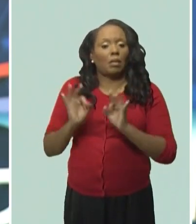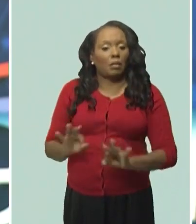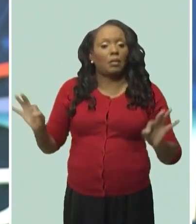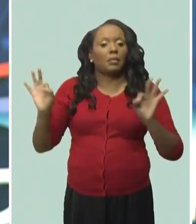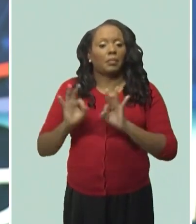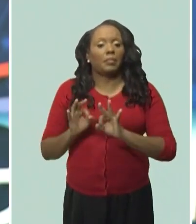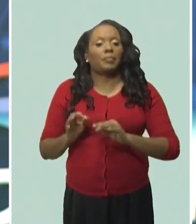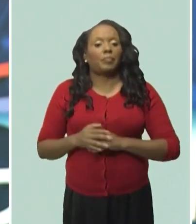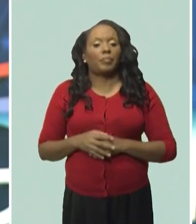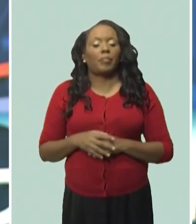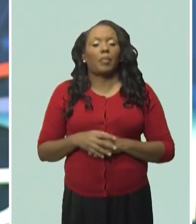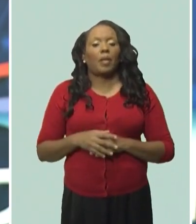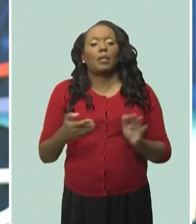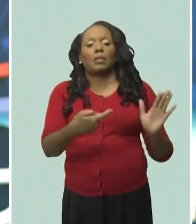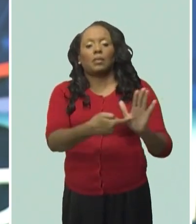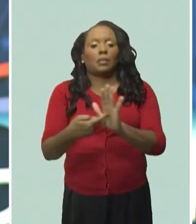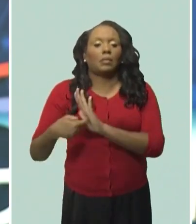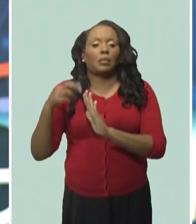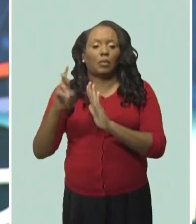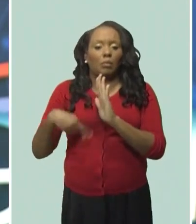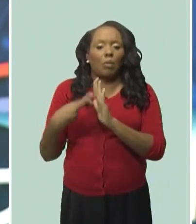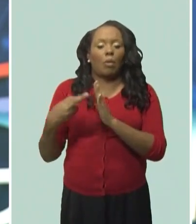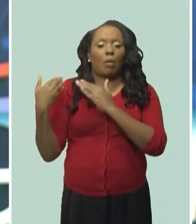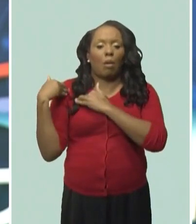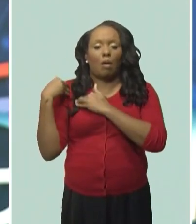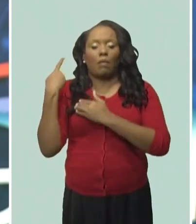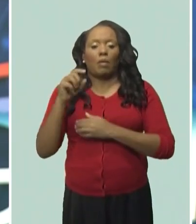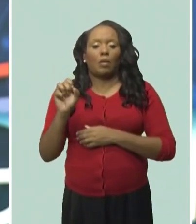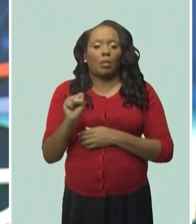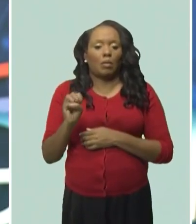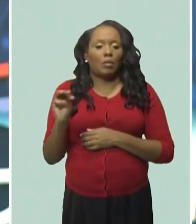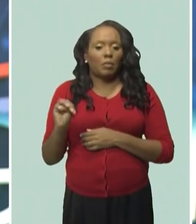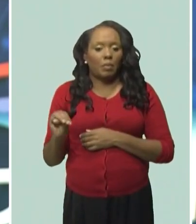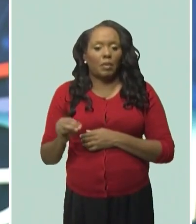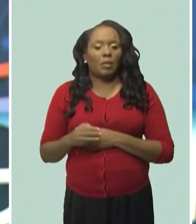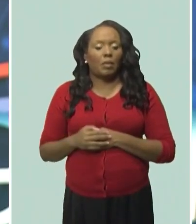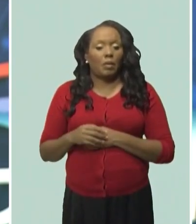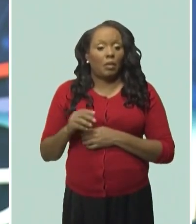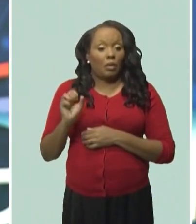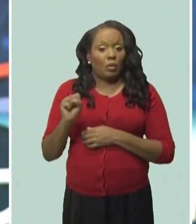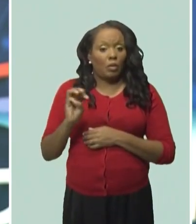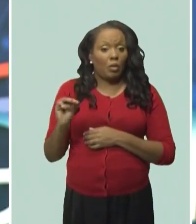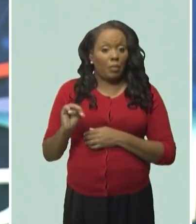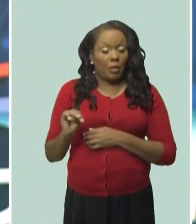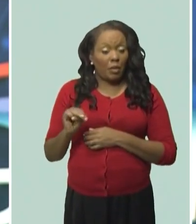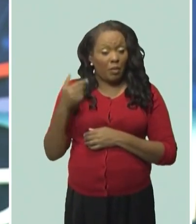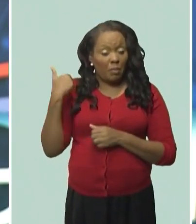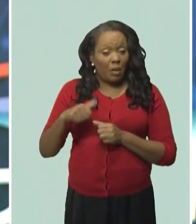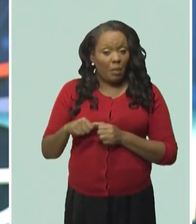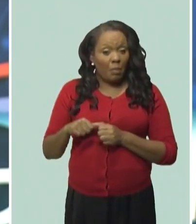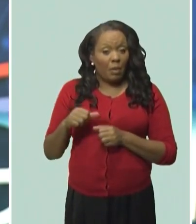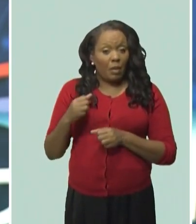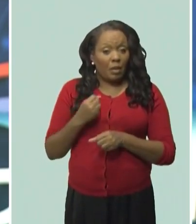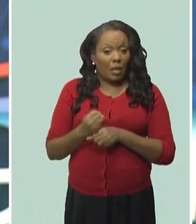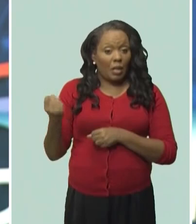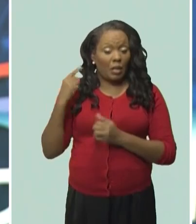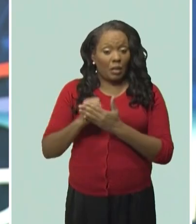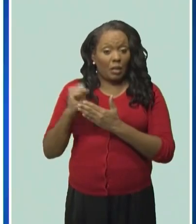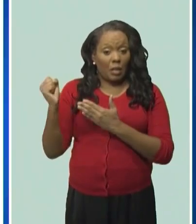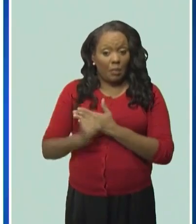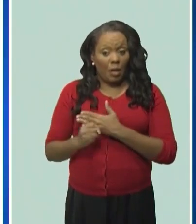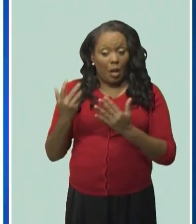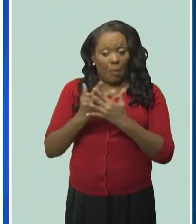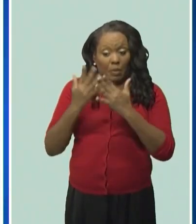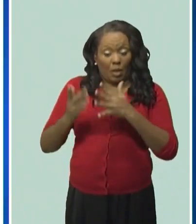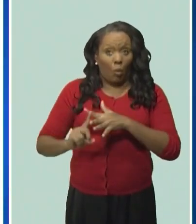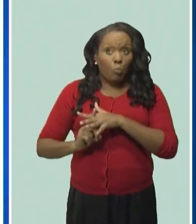example, he highlighted the role social media played in recapturing an inmate who escaped Dodds prison last September. As